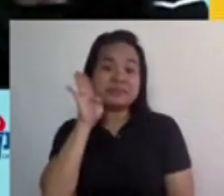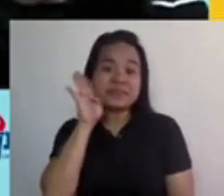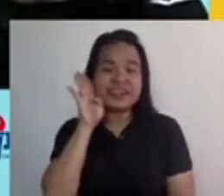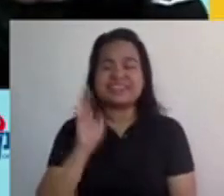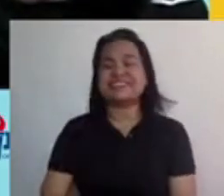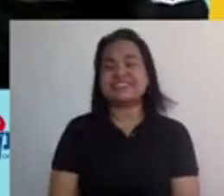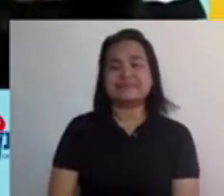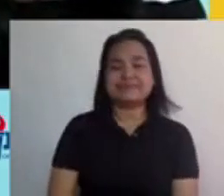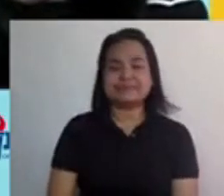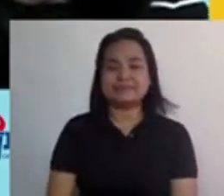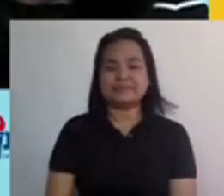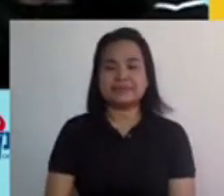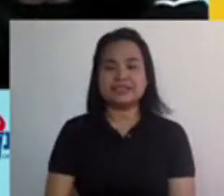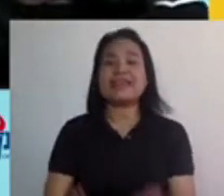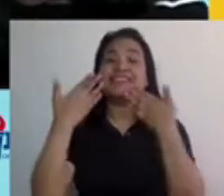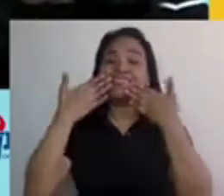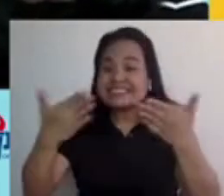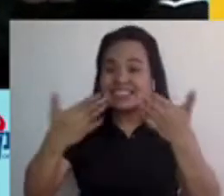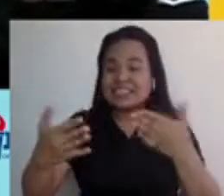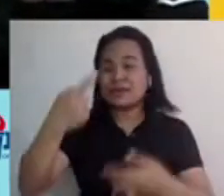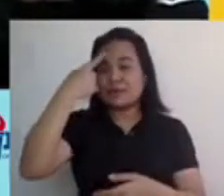Thank you for tuning in to episode 2,